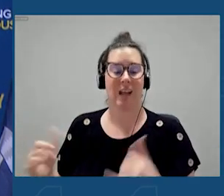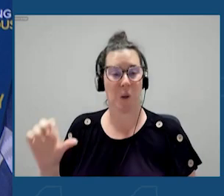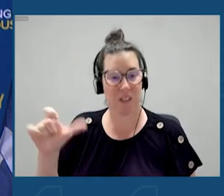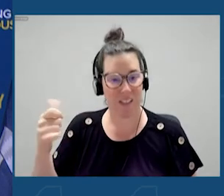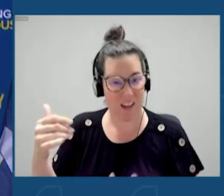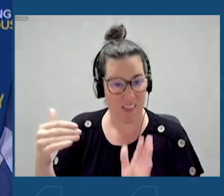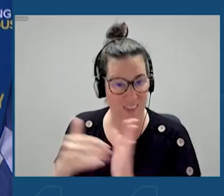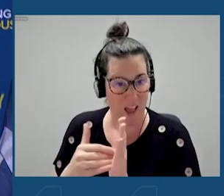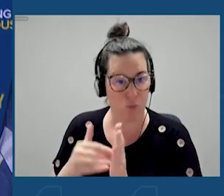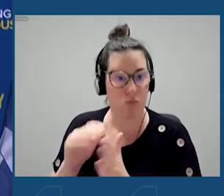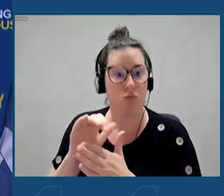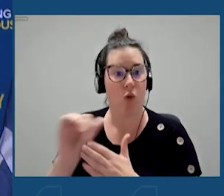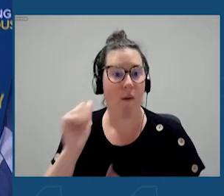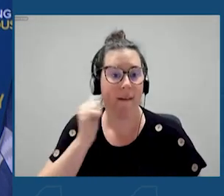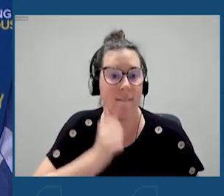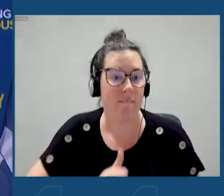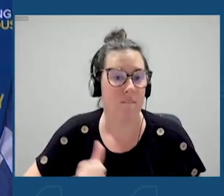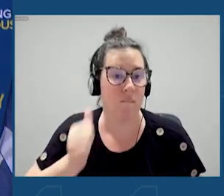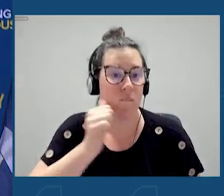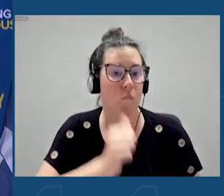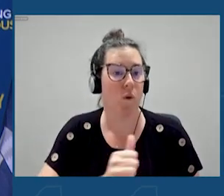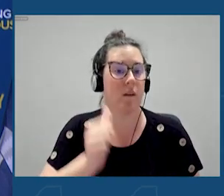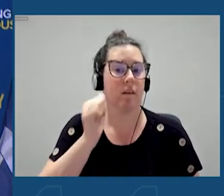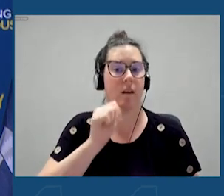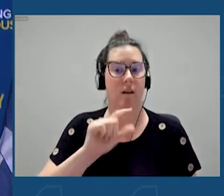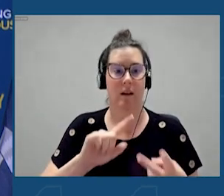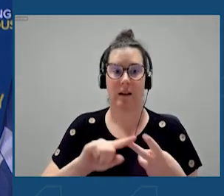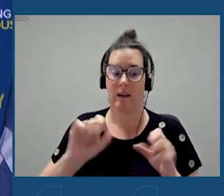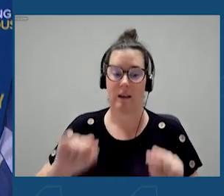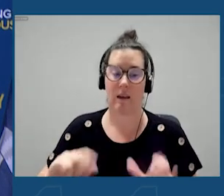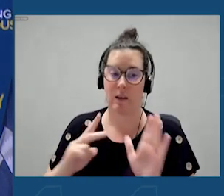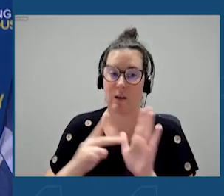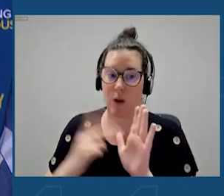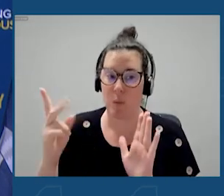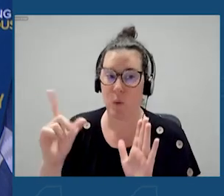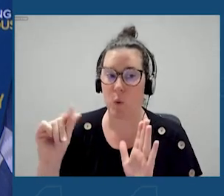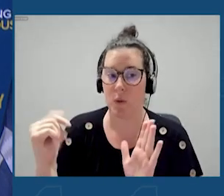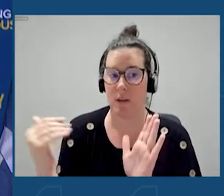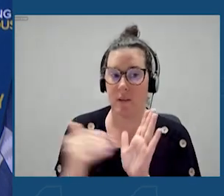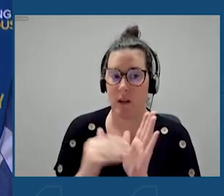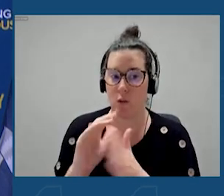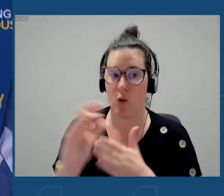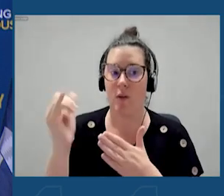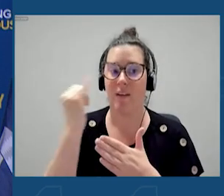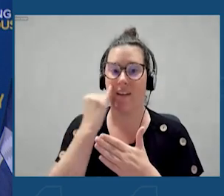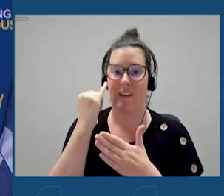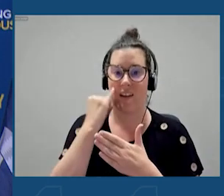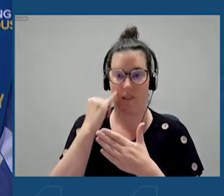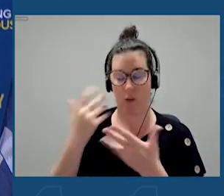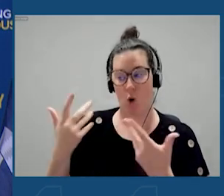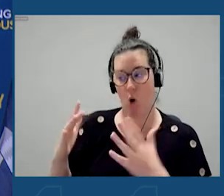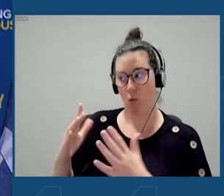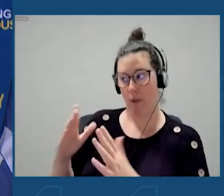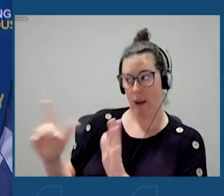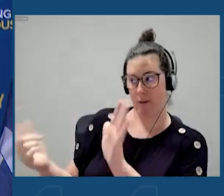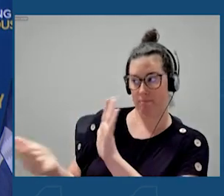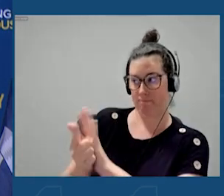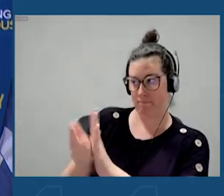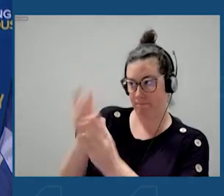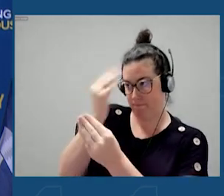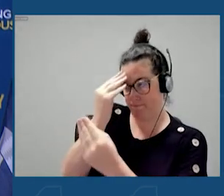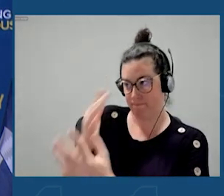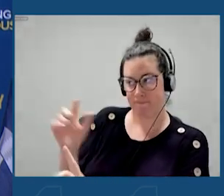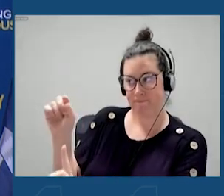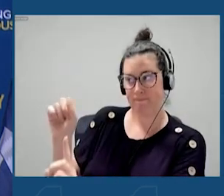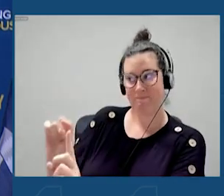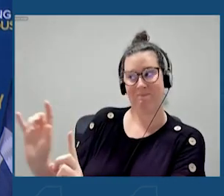$10,000 a day. They can also double to $20,000 a day if they continue to sell once a notice of violation has been affixed to their